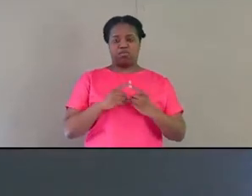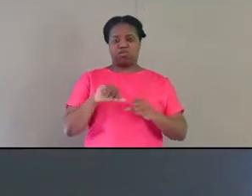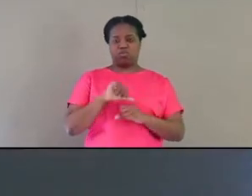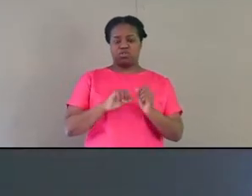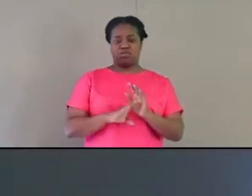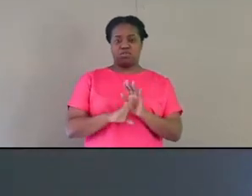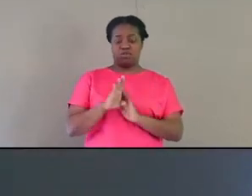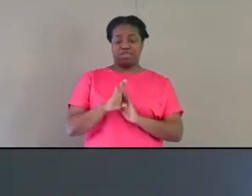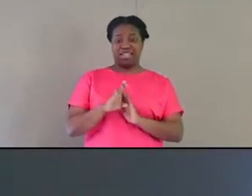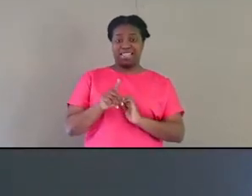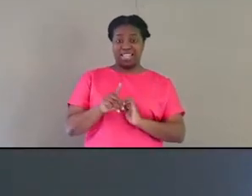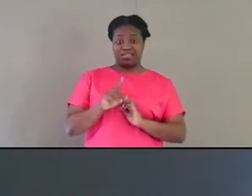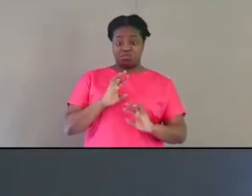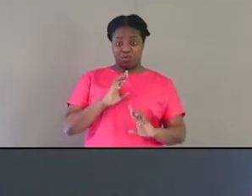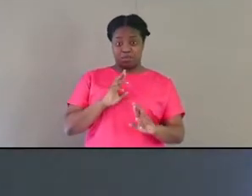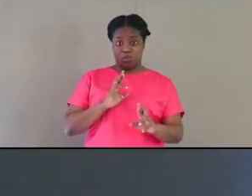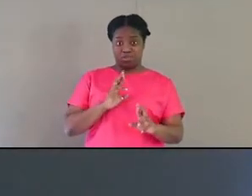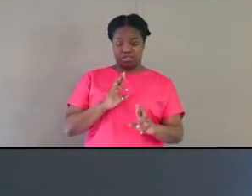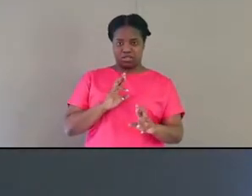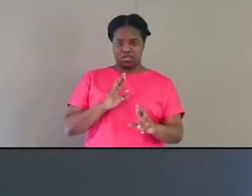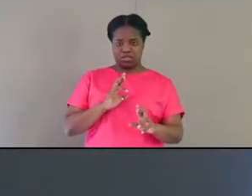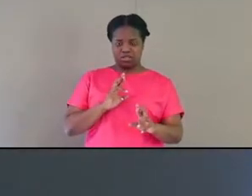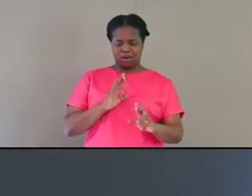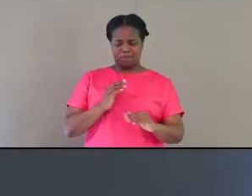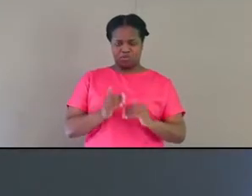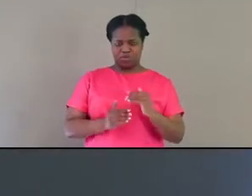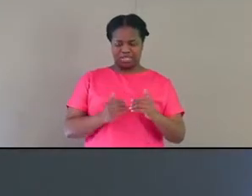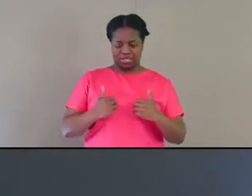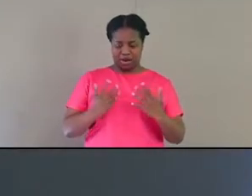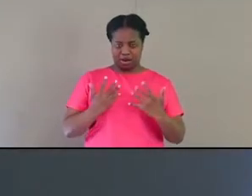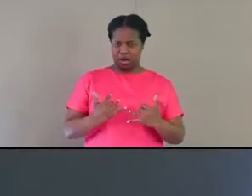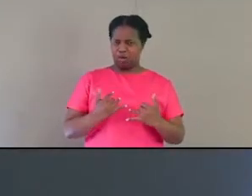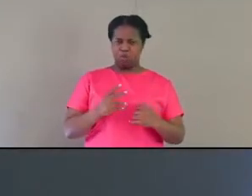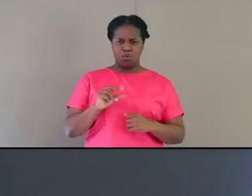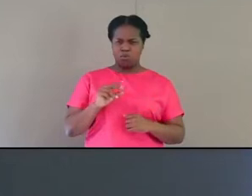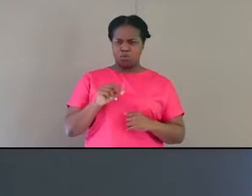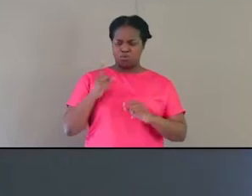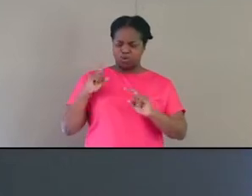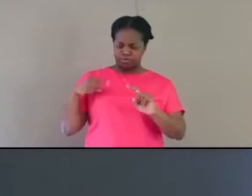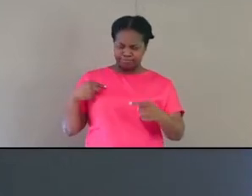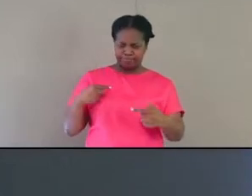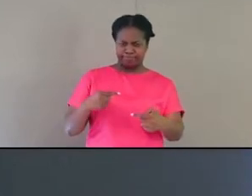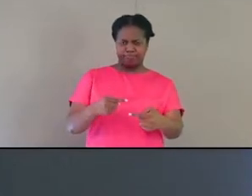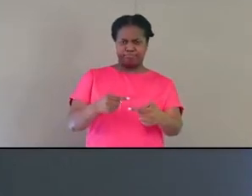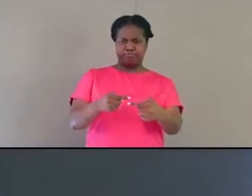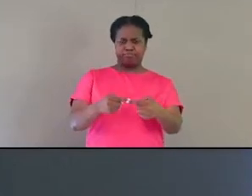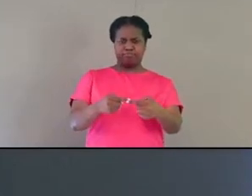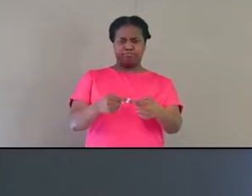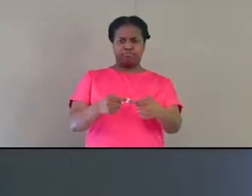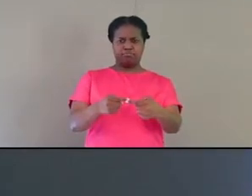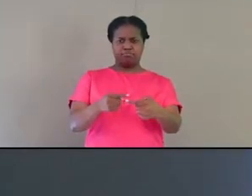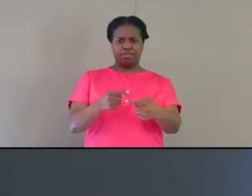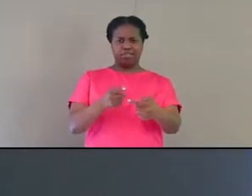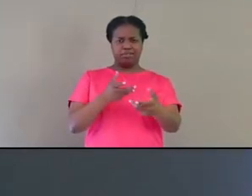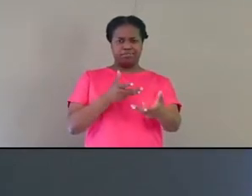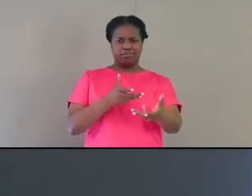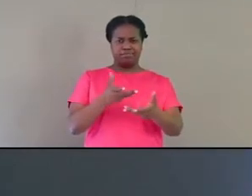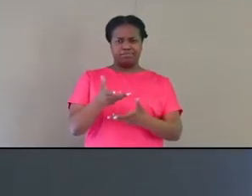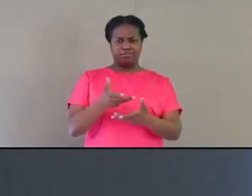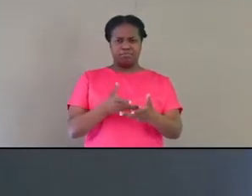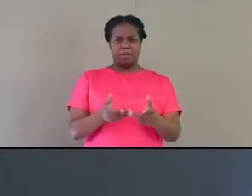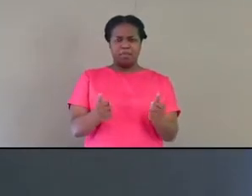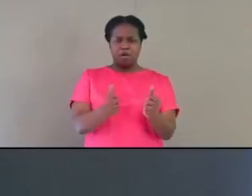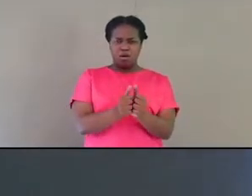Launching this report is the end of a long process of really interesting engagement, and it's been an incredible partnership.